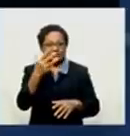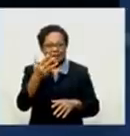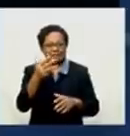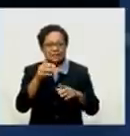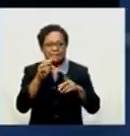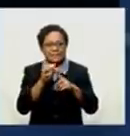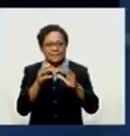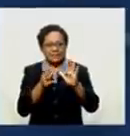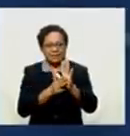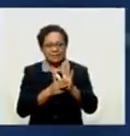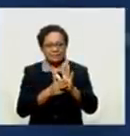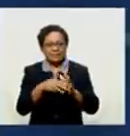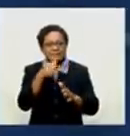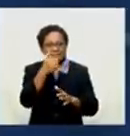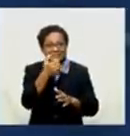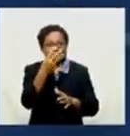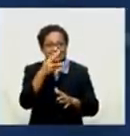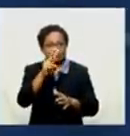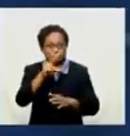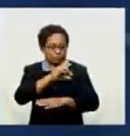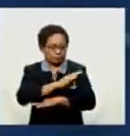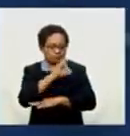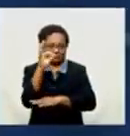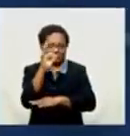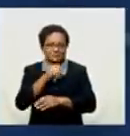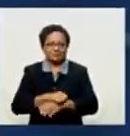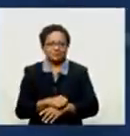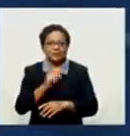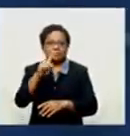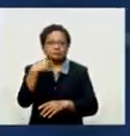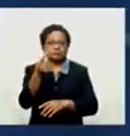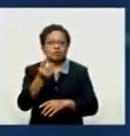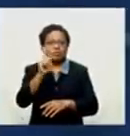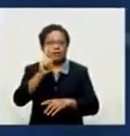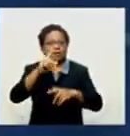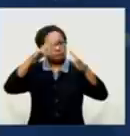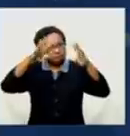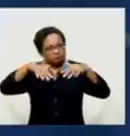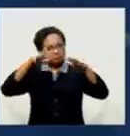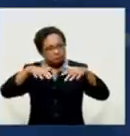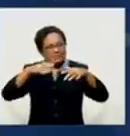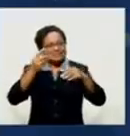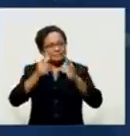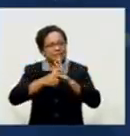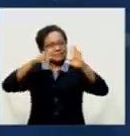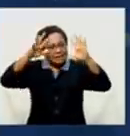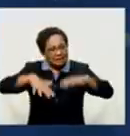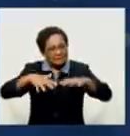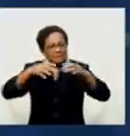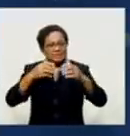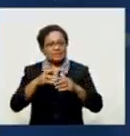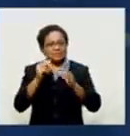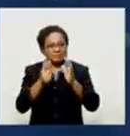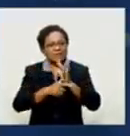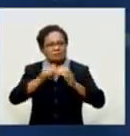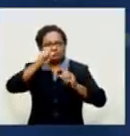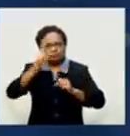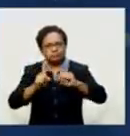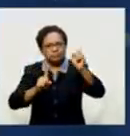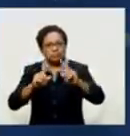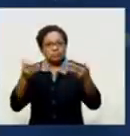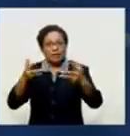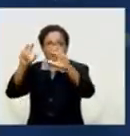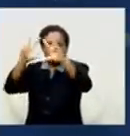Sunrise will be at 6:32. The outlook for tomorrow, occasional showers, heavy at times with isolated thunderstorms over Vanua